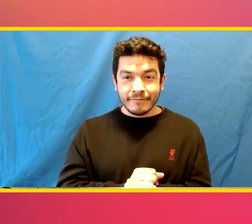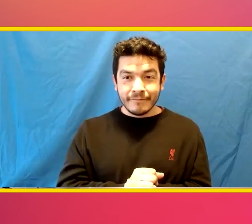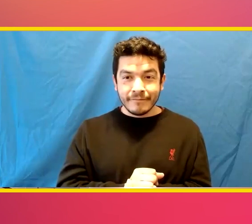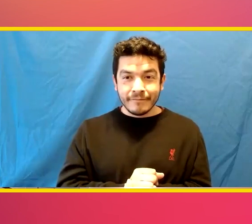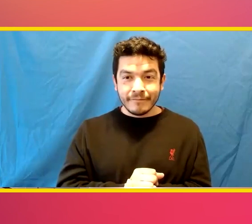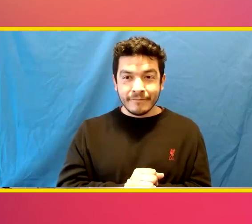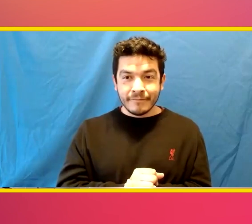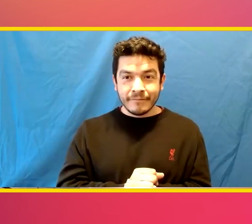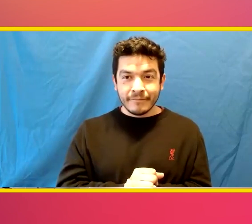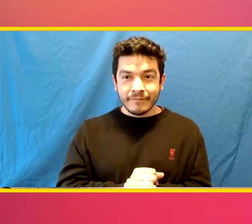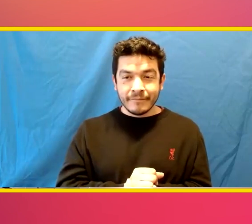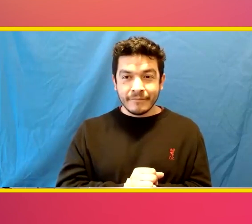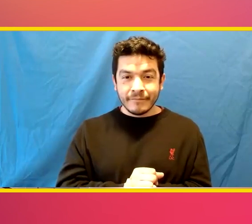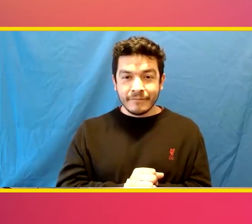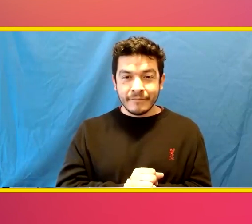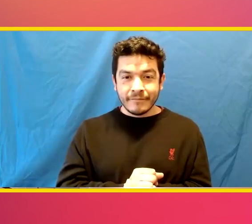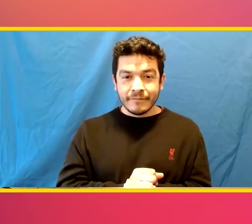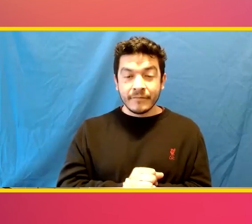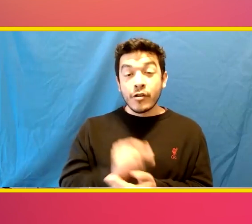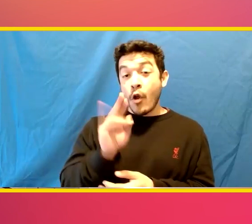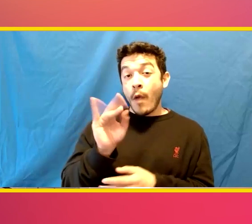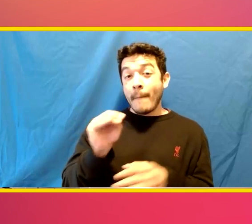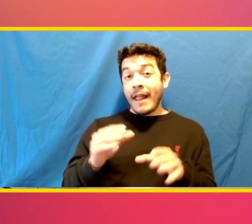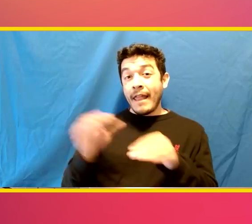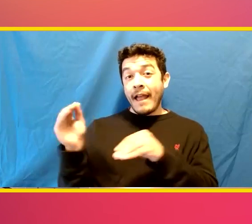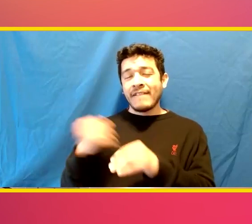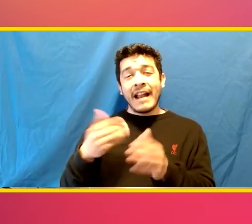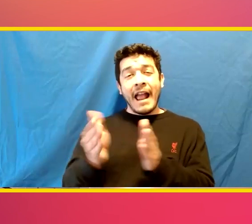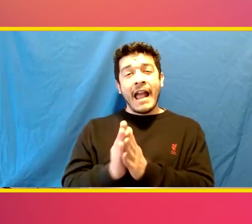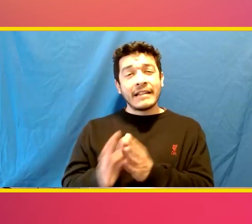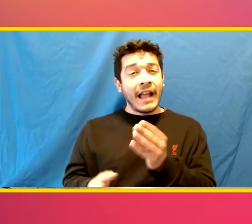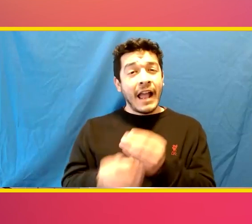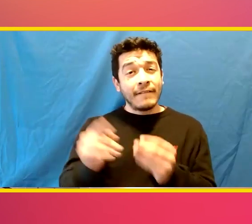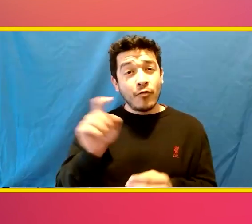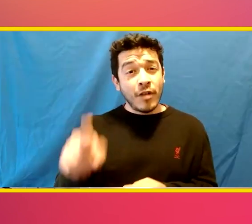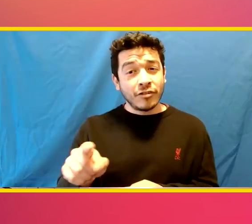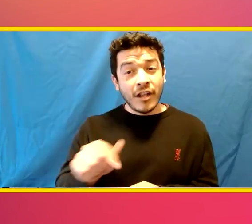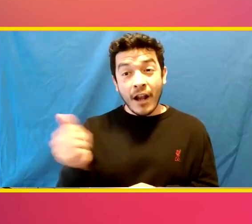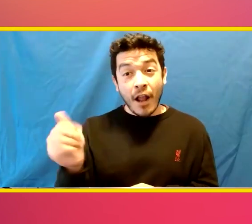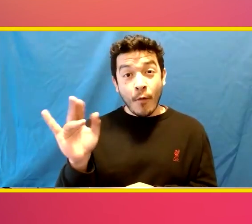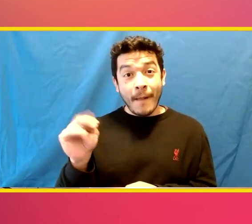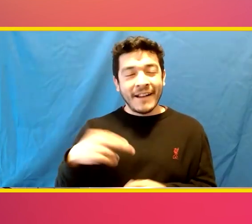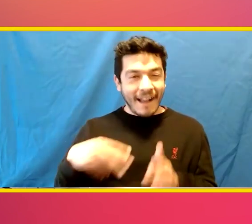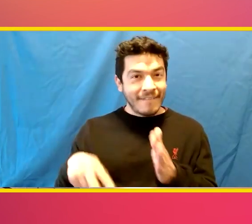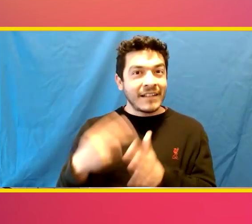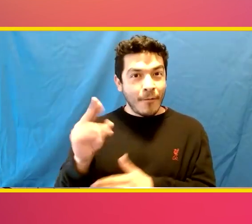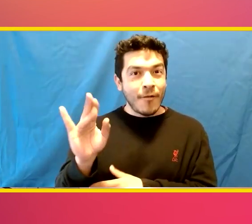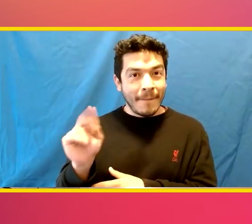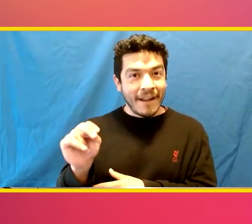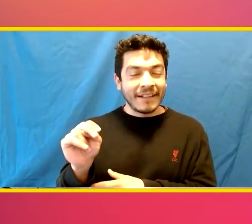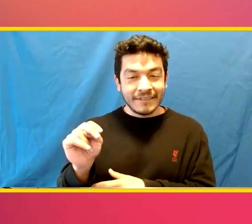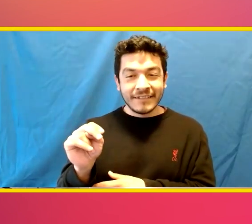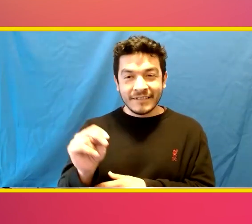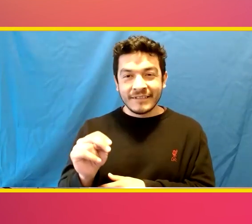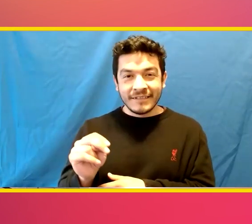I think the Sadly, other Robin left. Can I ask an added question? This is another Robin. oh, we got double Robins. Double Last